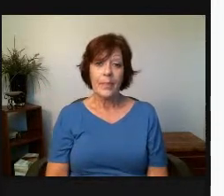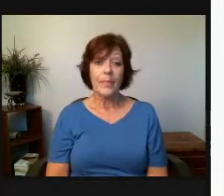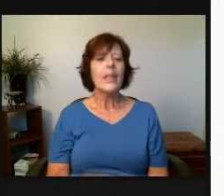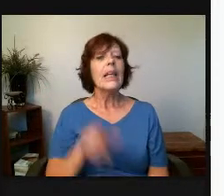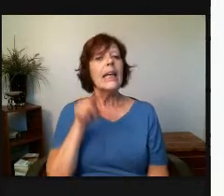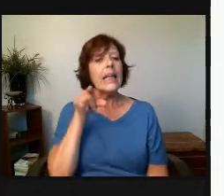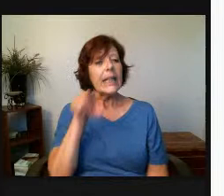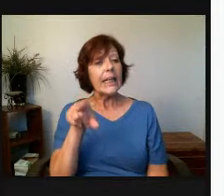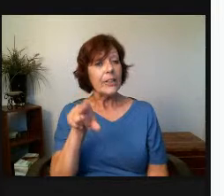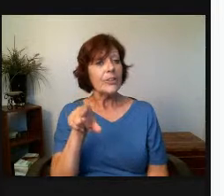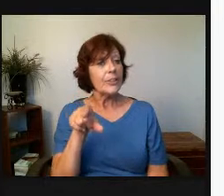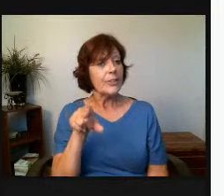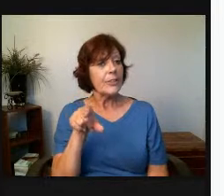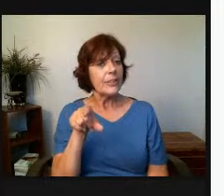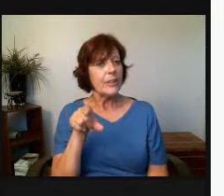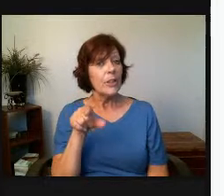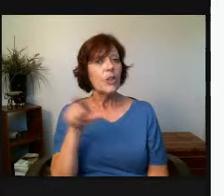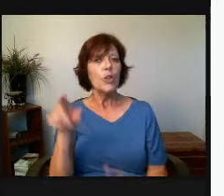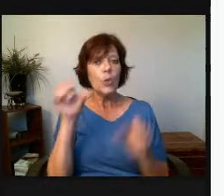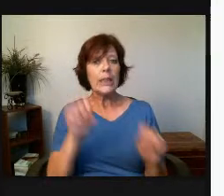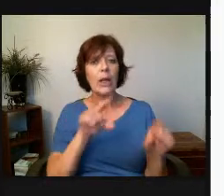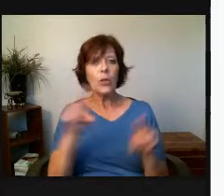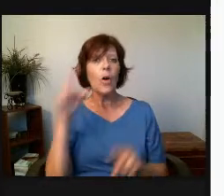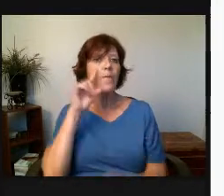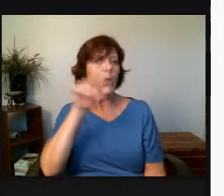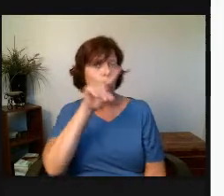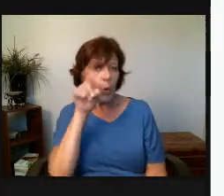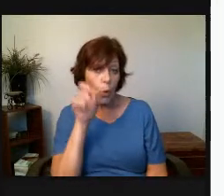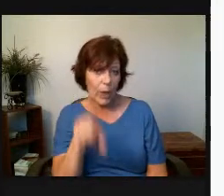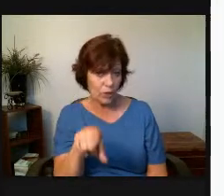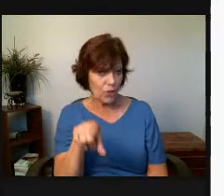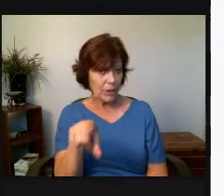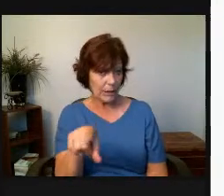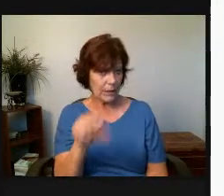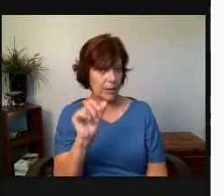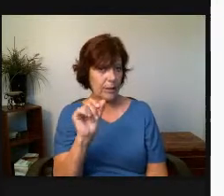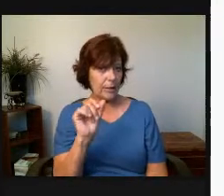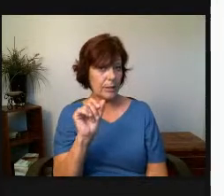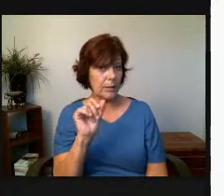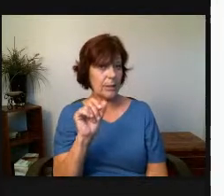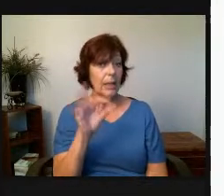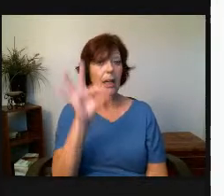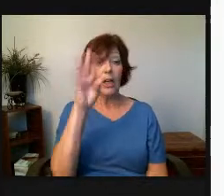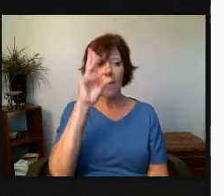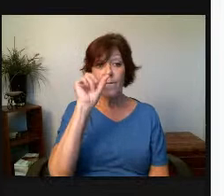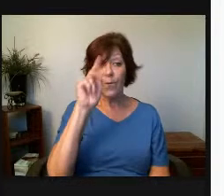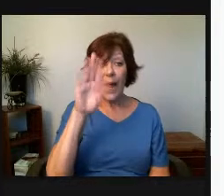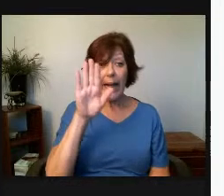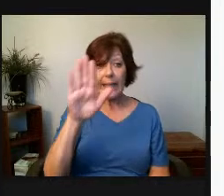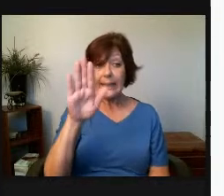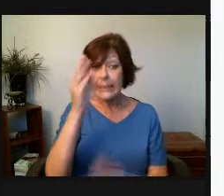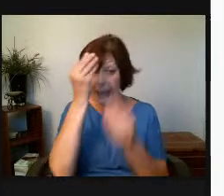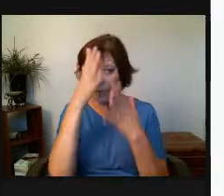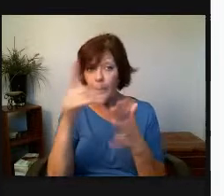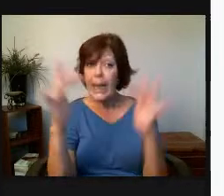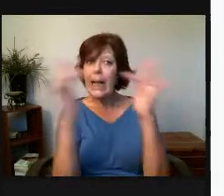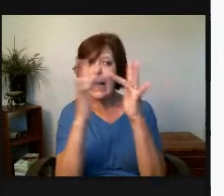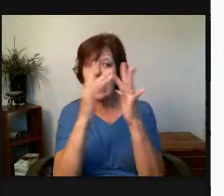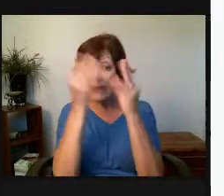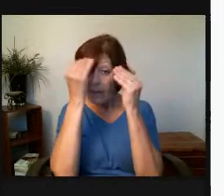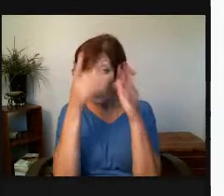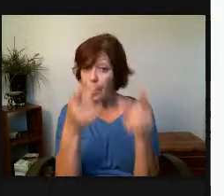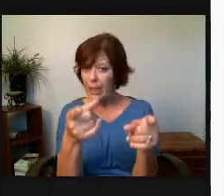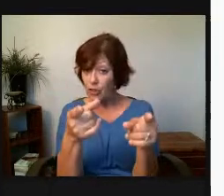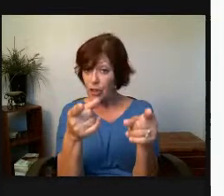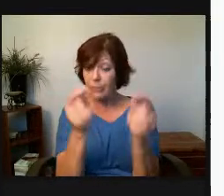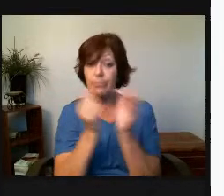So here's where you can go for questions. On the screen right now is Frank's information, his contact information right